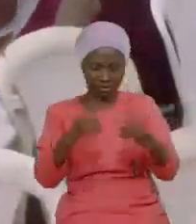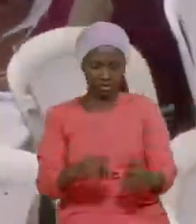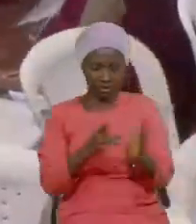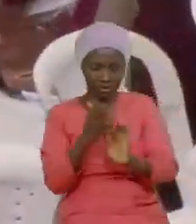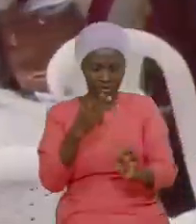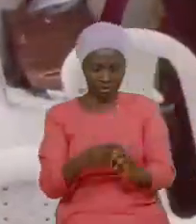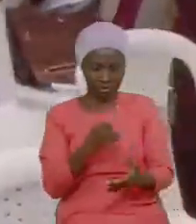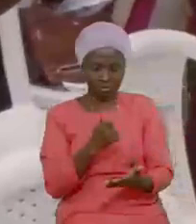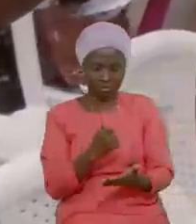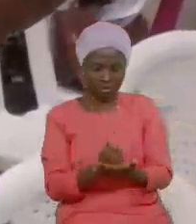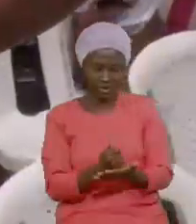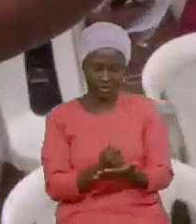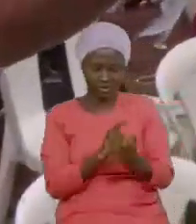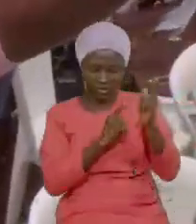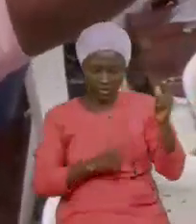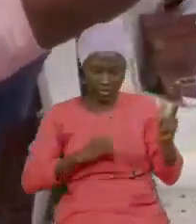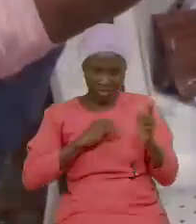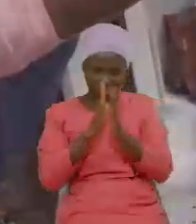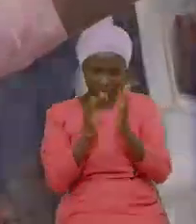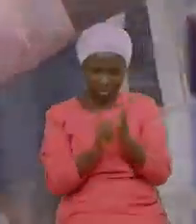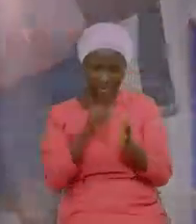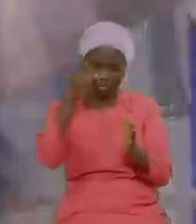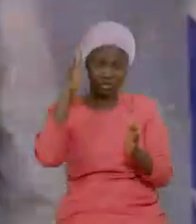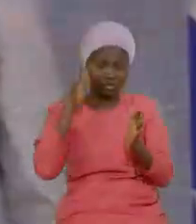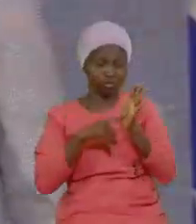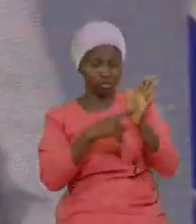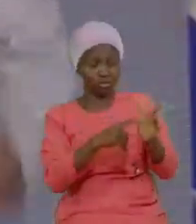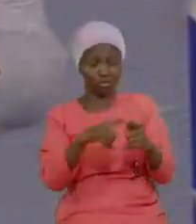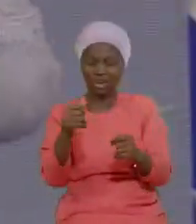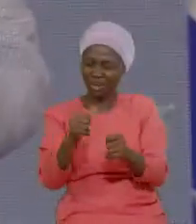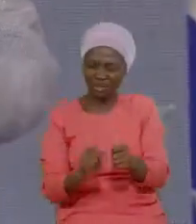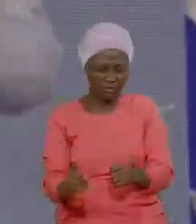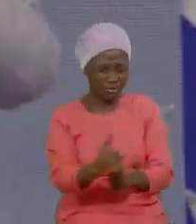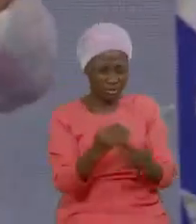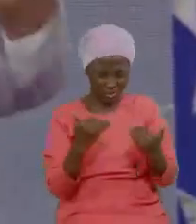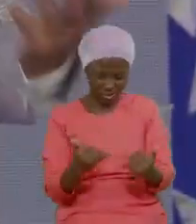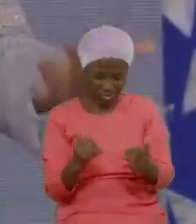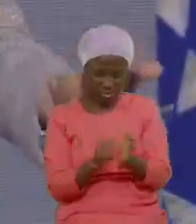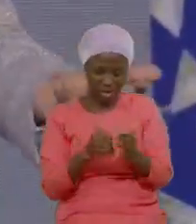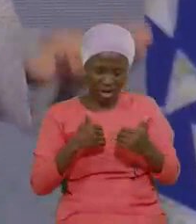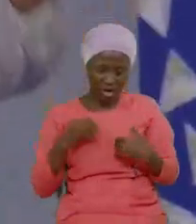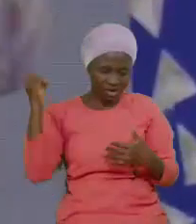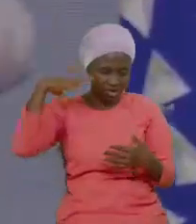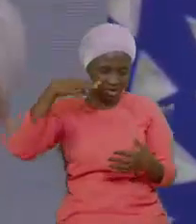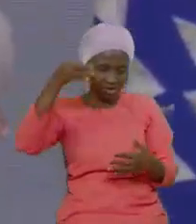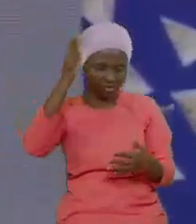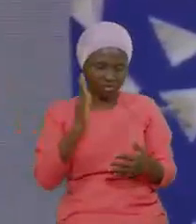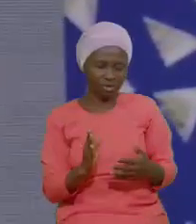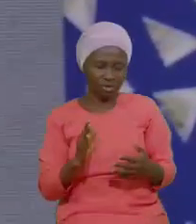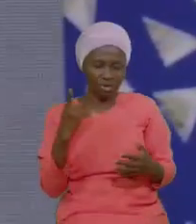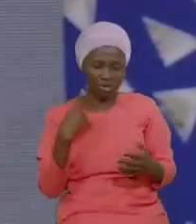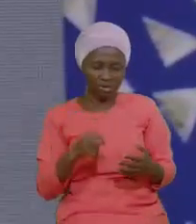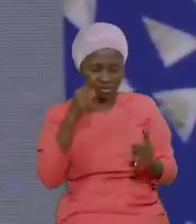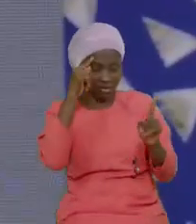I pray that you reveal to everyone now that has the grace of God the goal for you